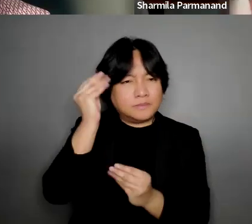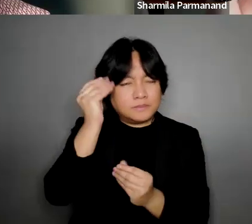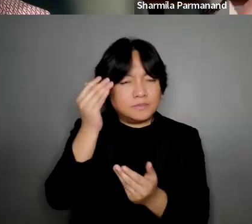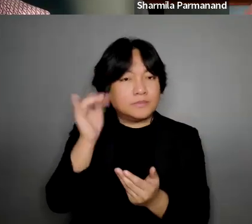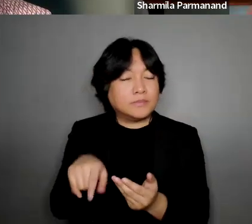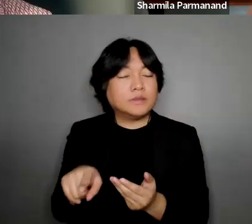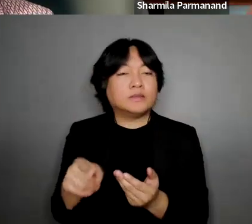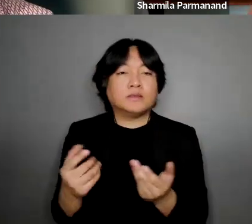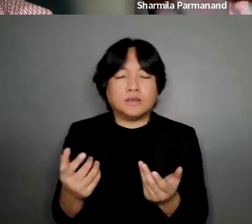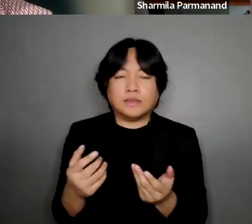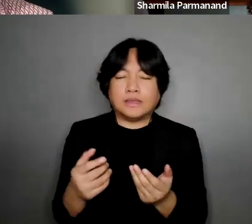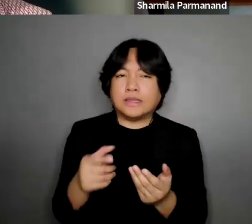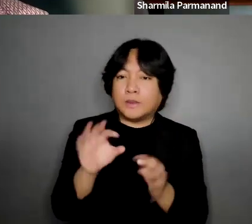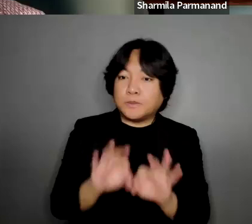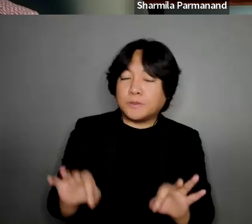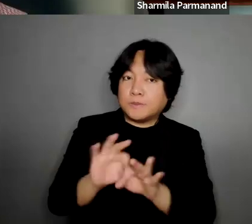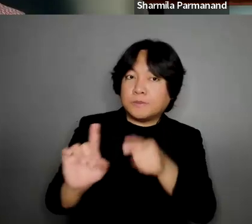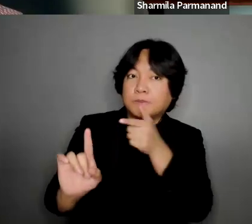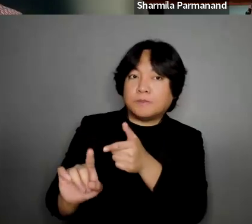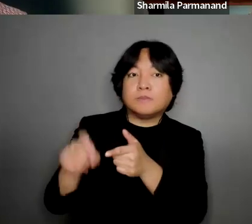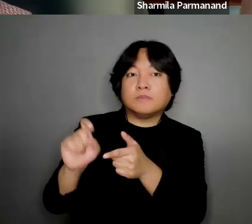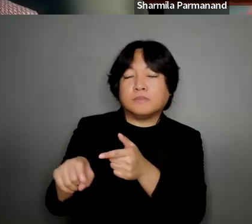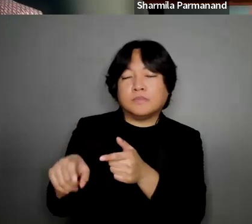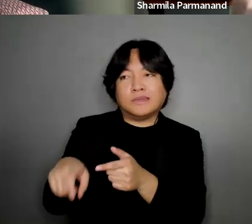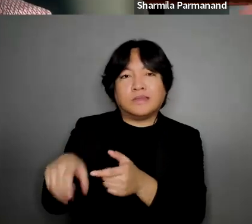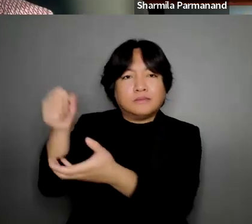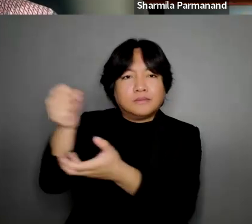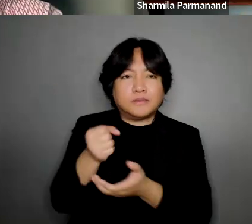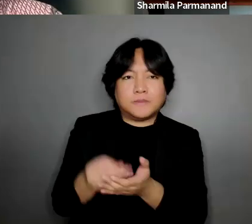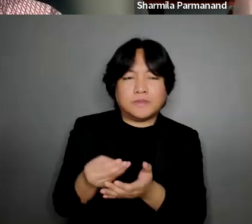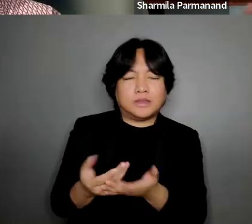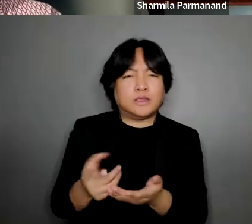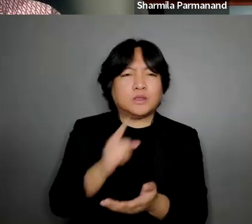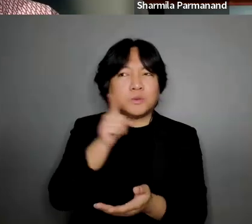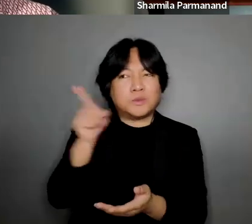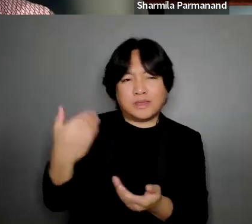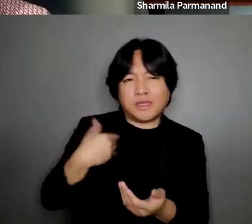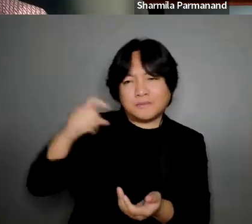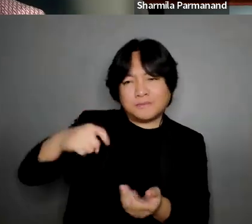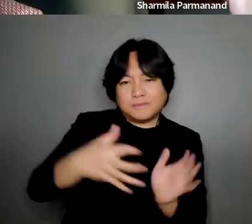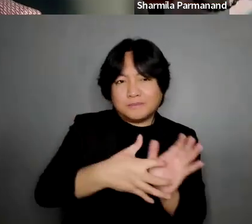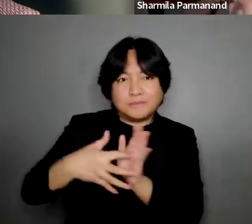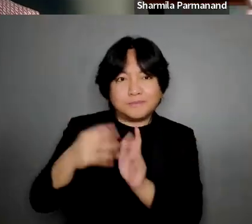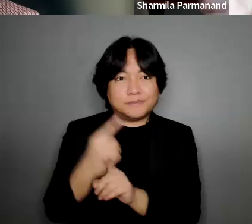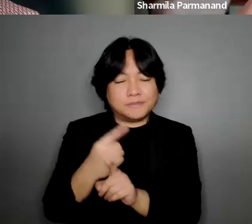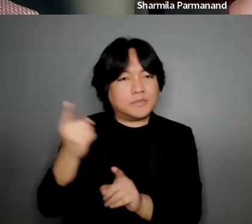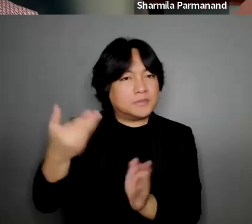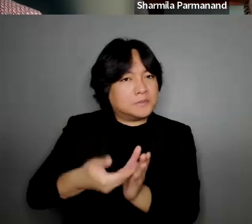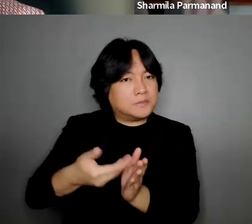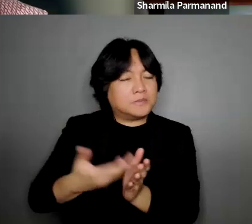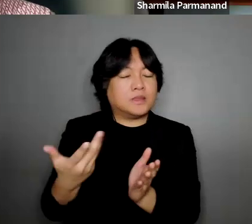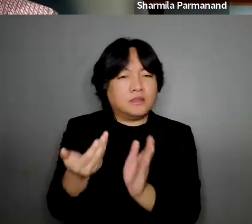outputs as part of funding criteria. Pero syempre, nako-co-opt rin yan ng neoliberal metrics. Ganun naman talaga. So kind of also then pushing back